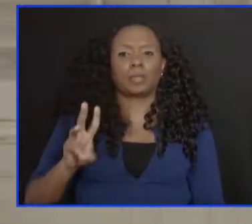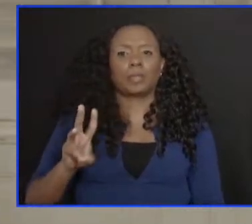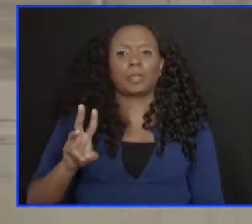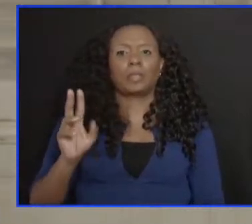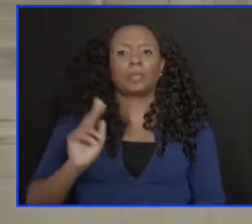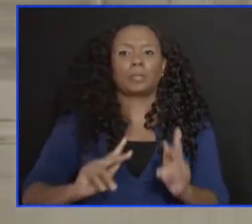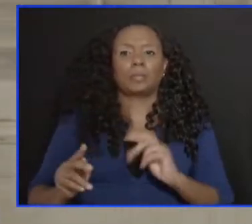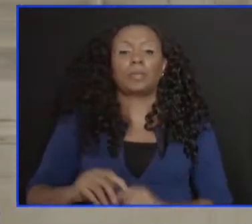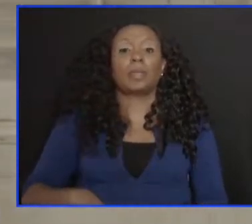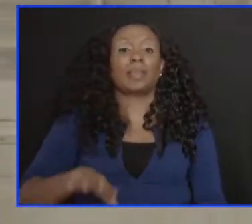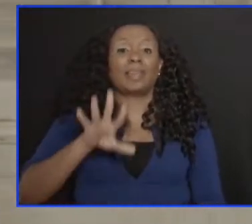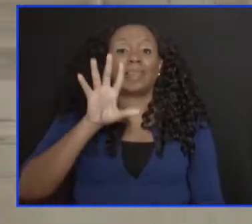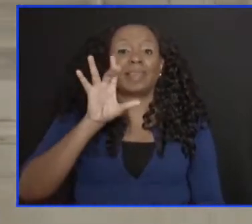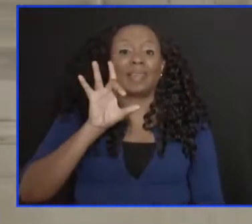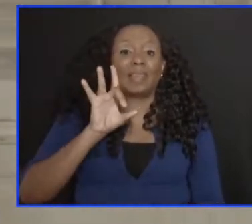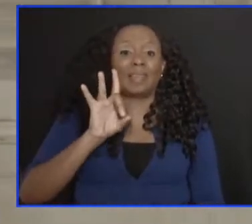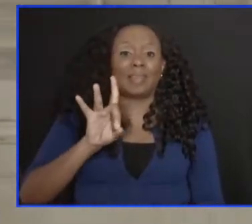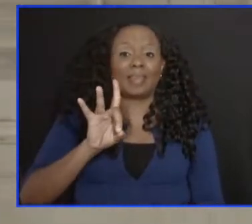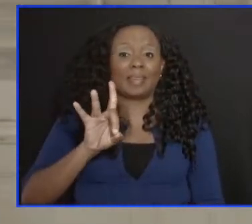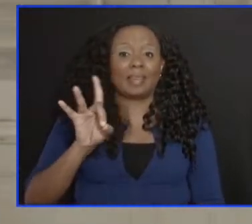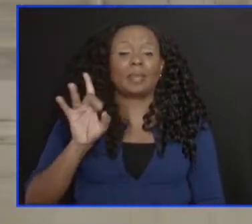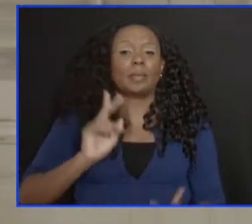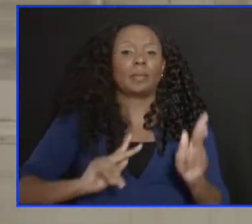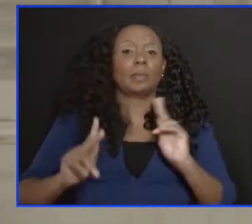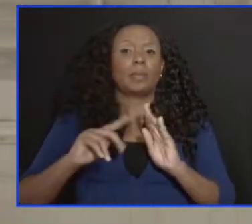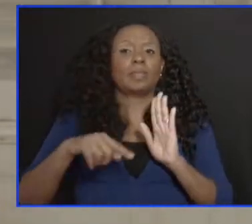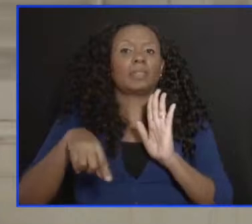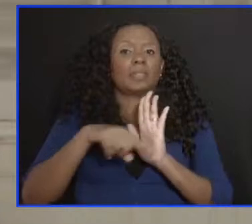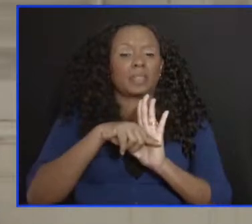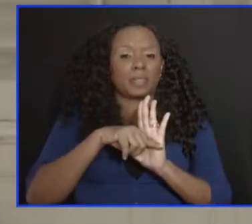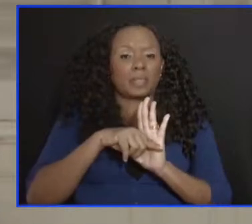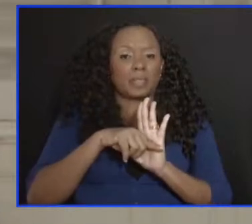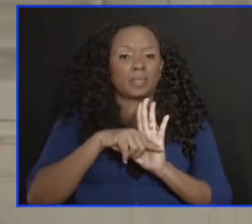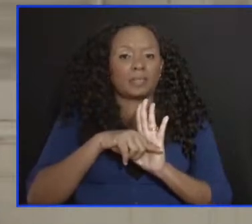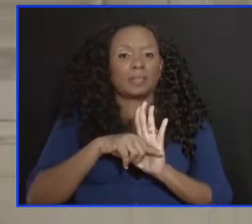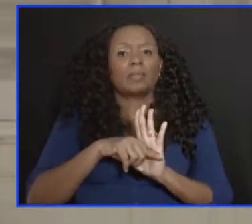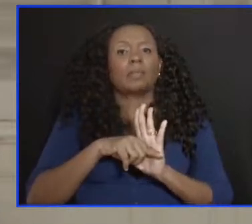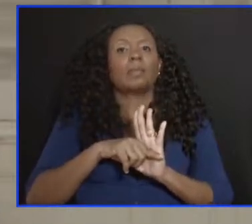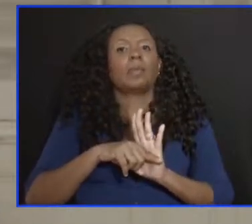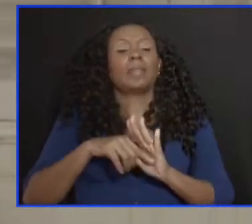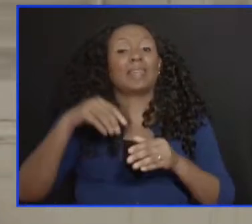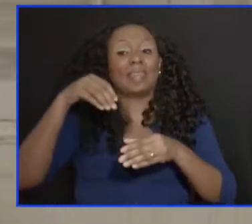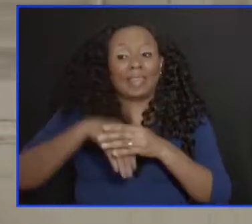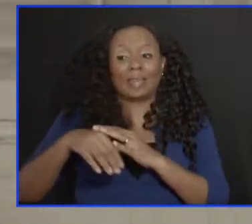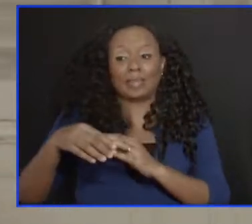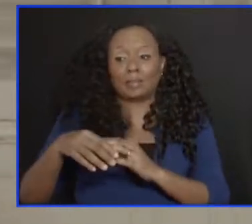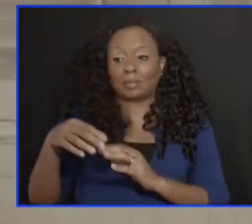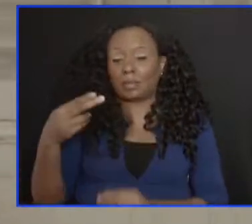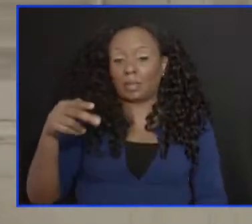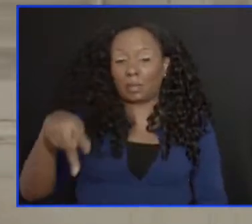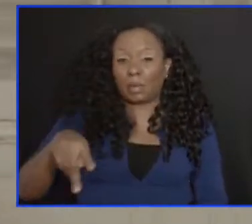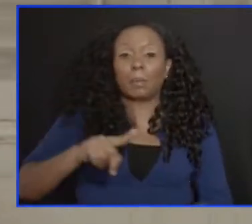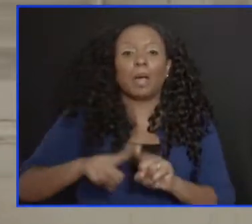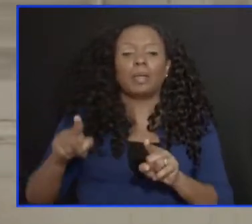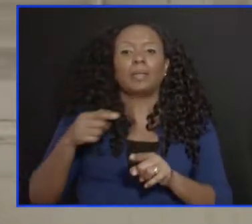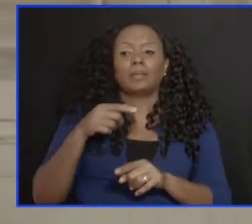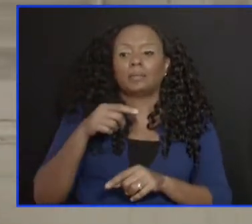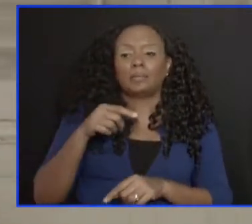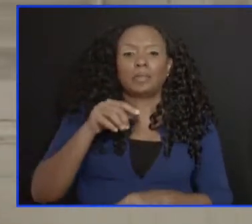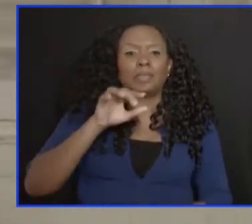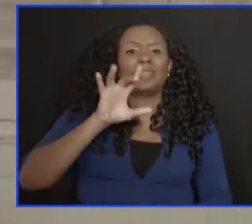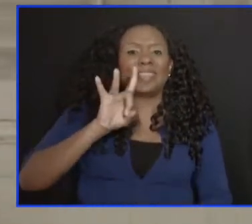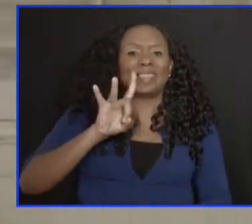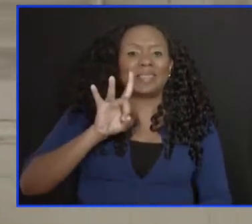facilities. We had 8 negative individuals within the facilities who are actually dependents. We'd have had 24 persons